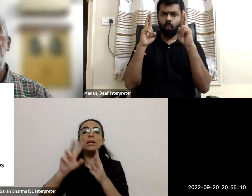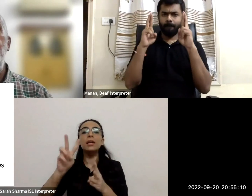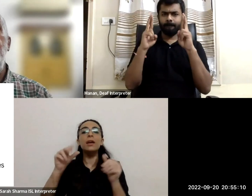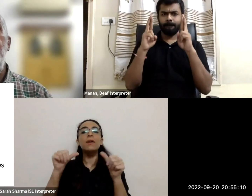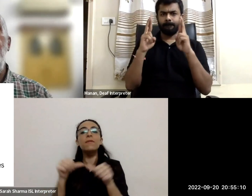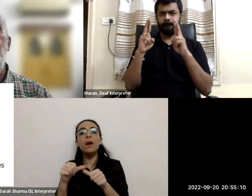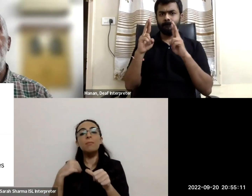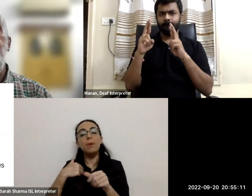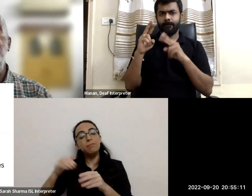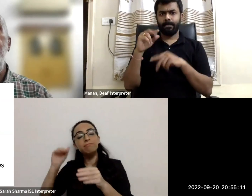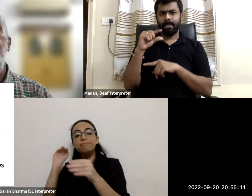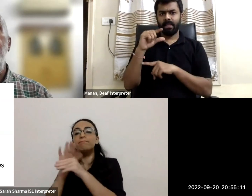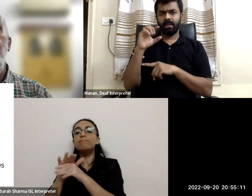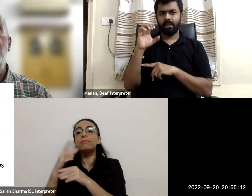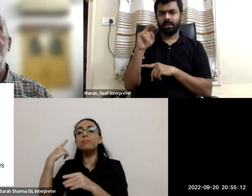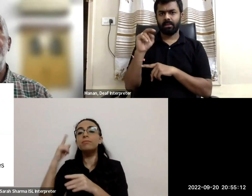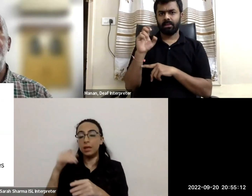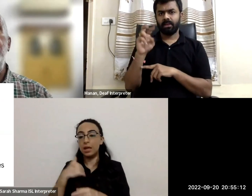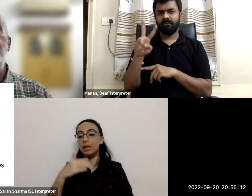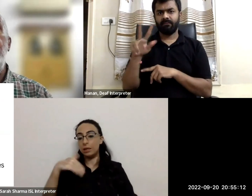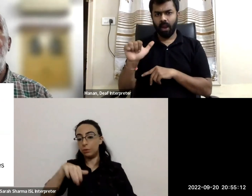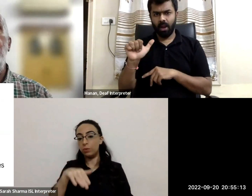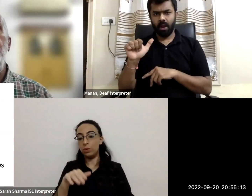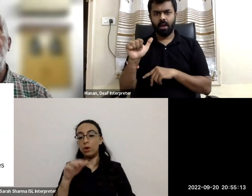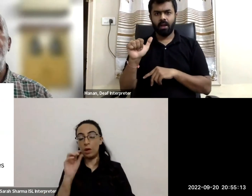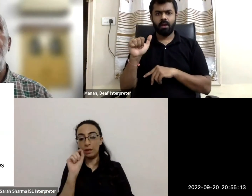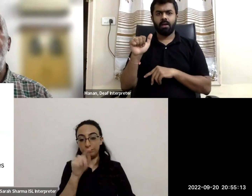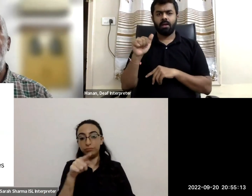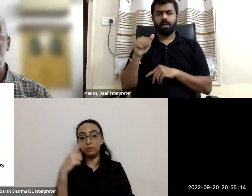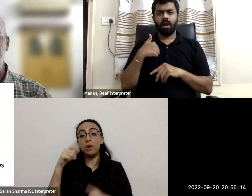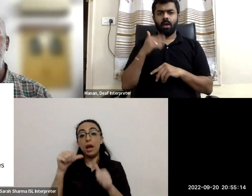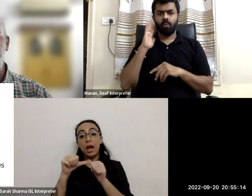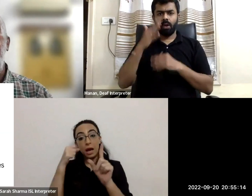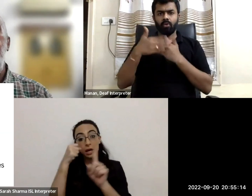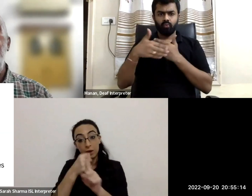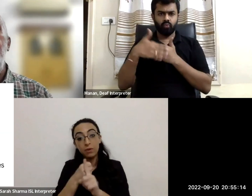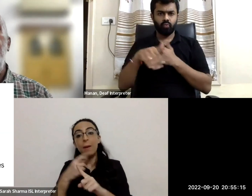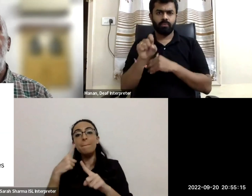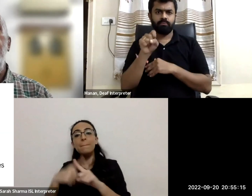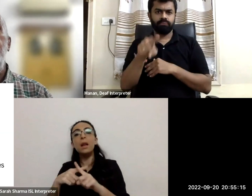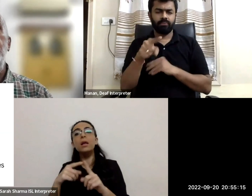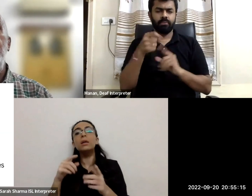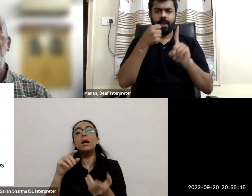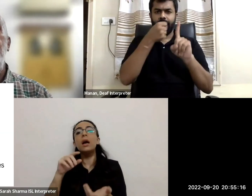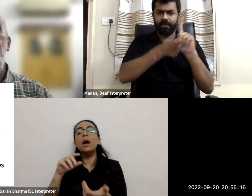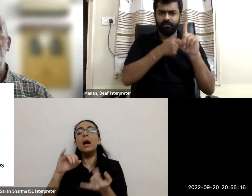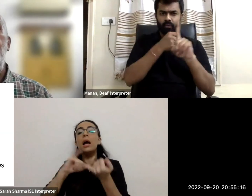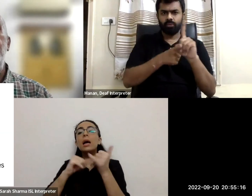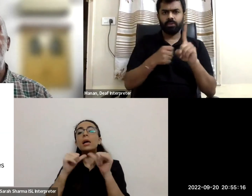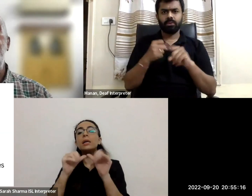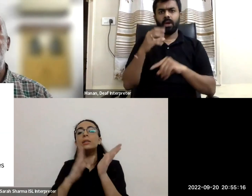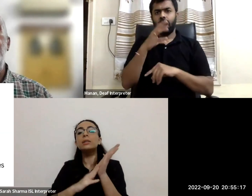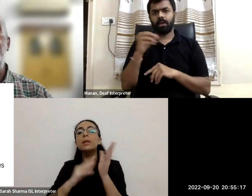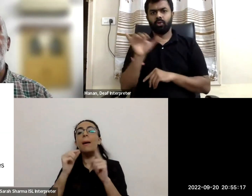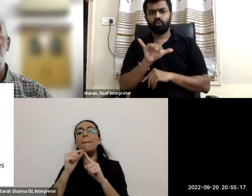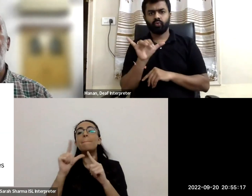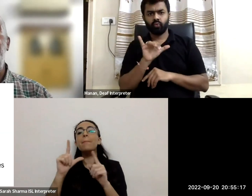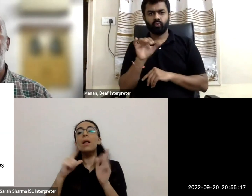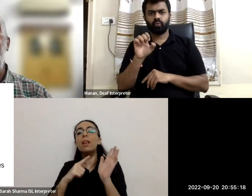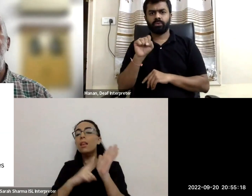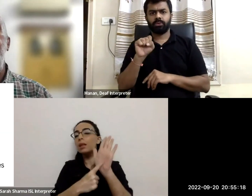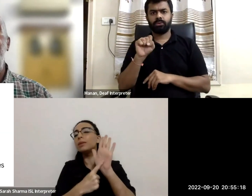We will send you a note, an advocacy, and also a sample letter. Suja, could you please